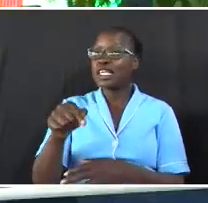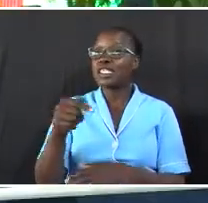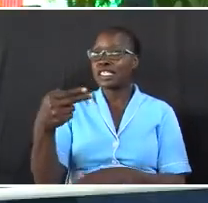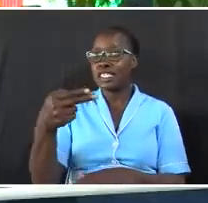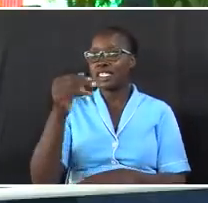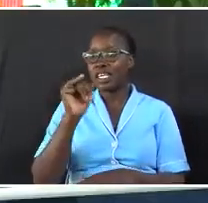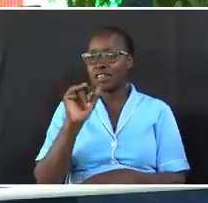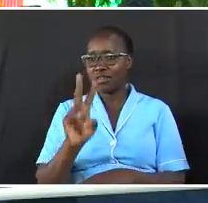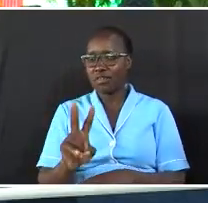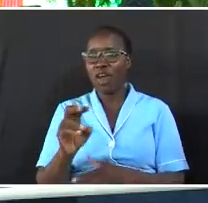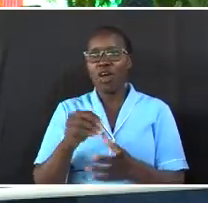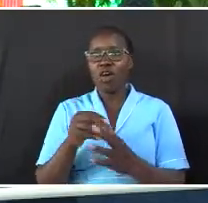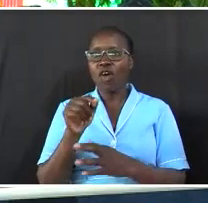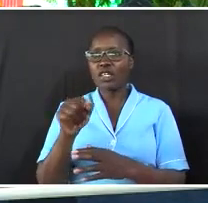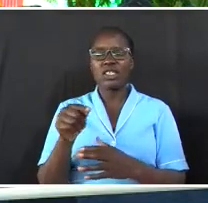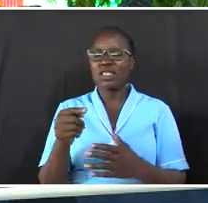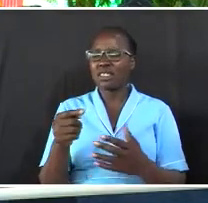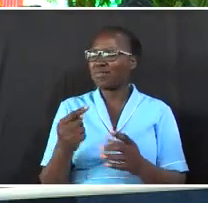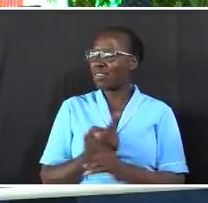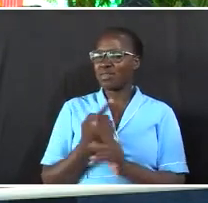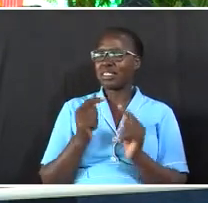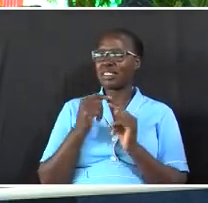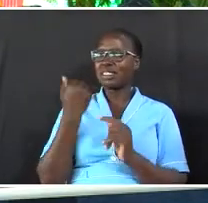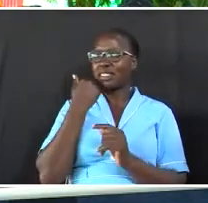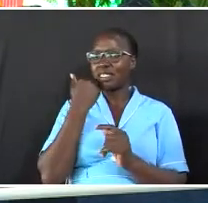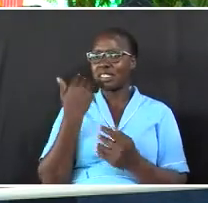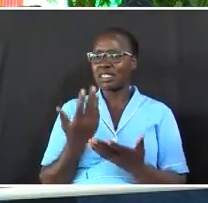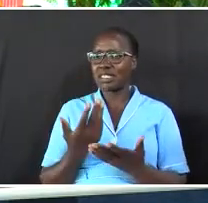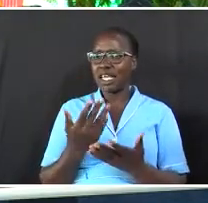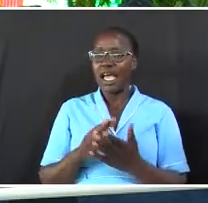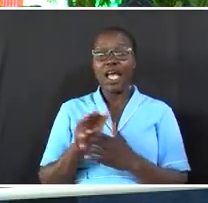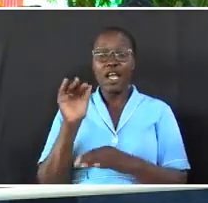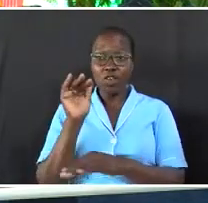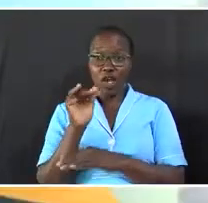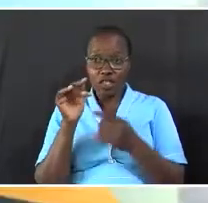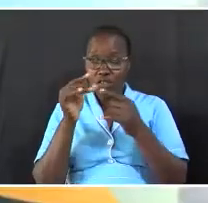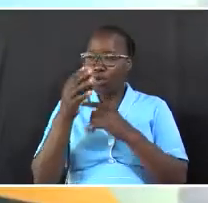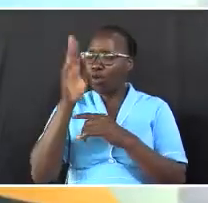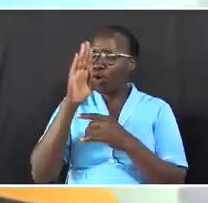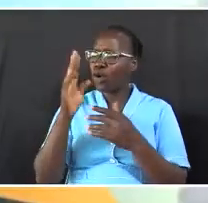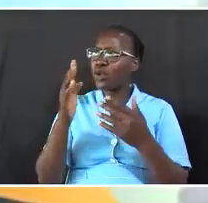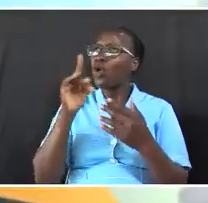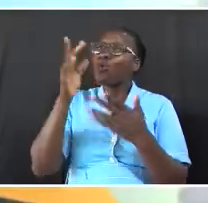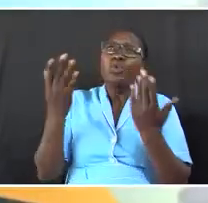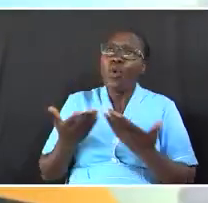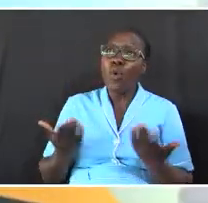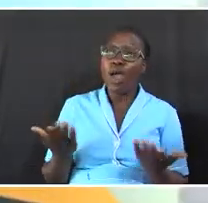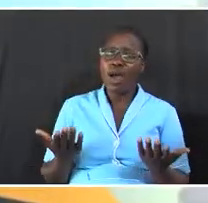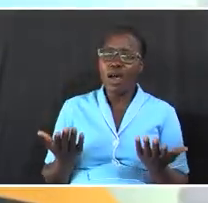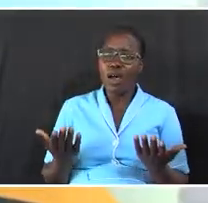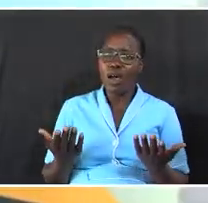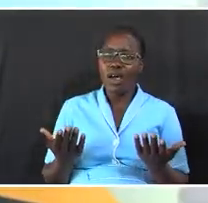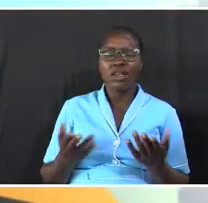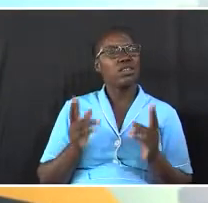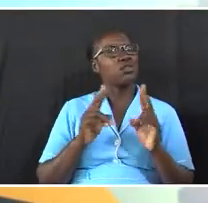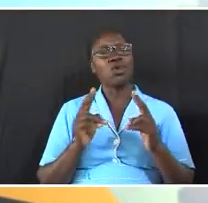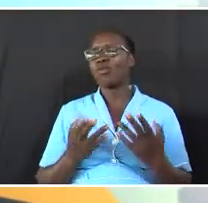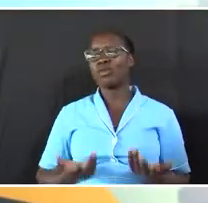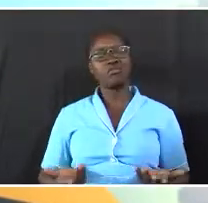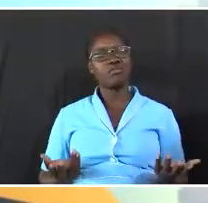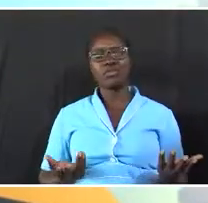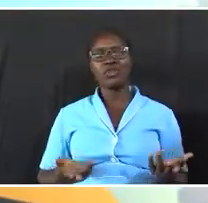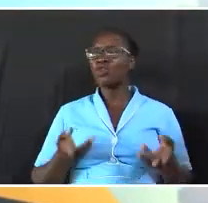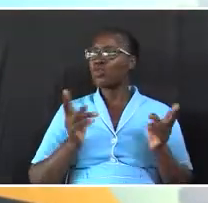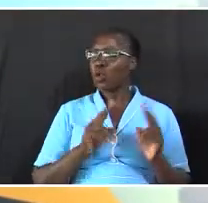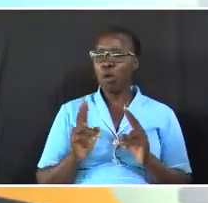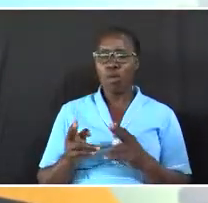HIV, or this is so and so. And you ask God, where have you been? It is very normal. It